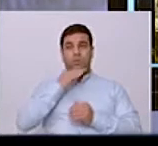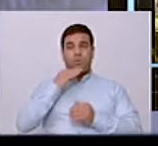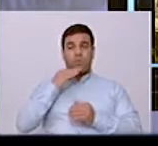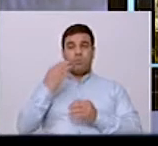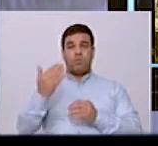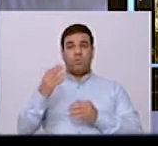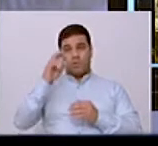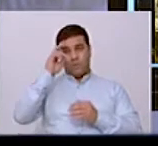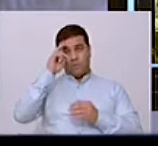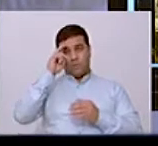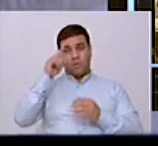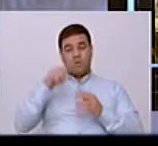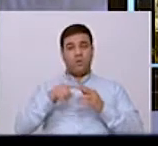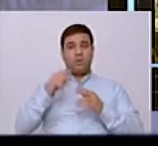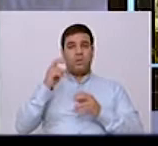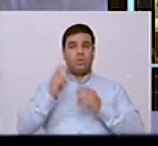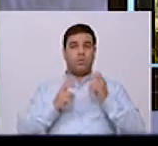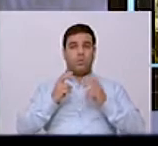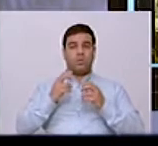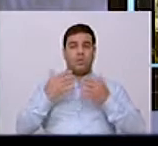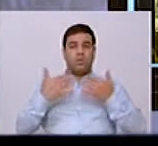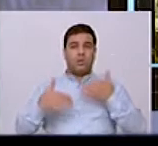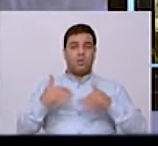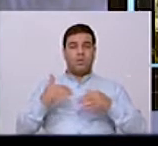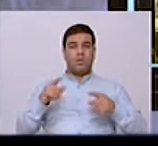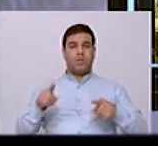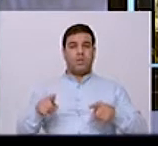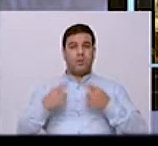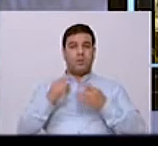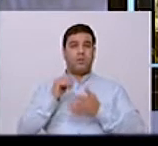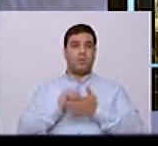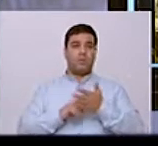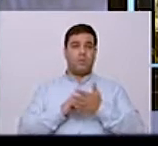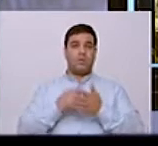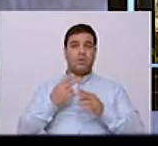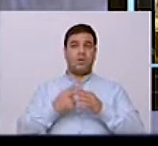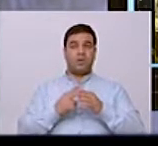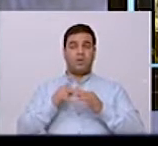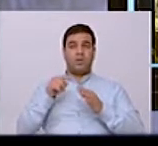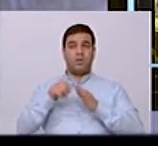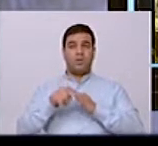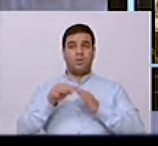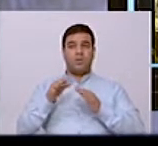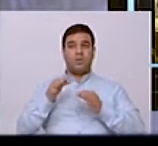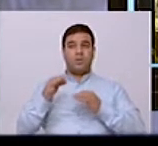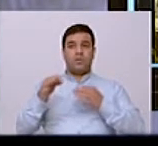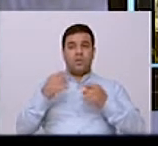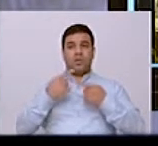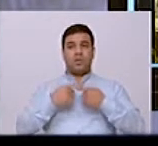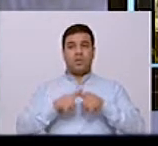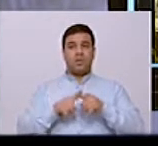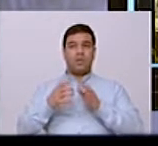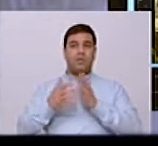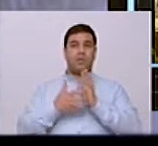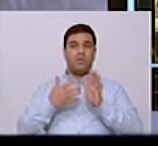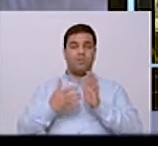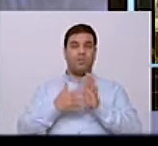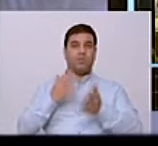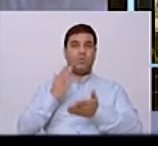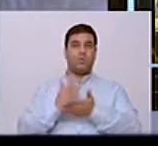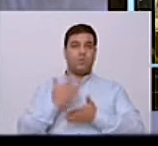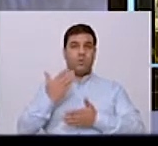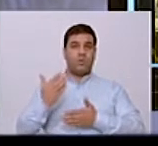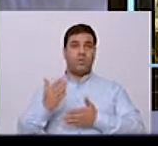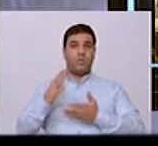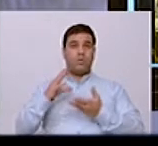bu davlatlarda sanoatning sust rivojlanganligi sababli ham qishloq xo'jaligida texnikaning yetishmovchiligi